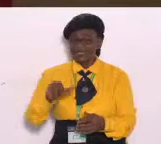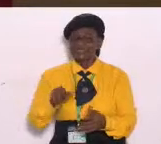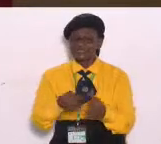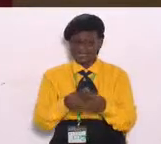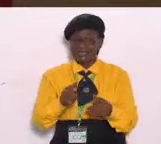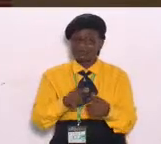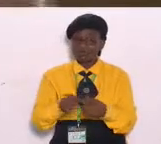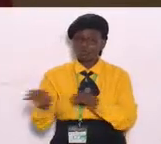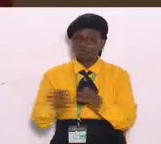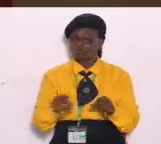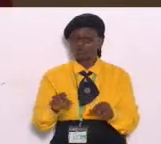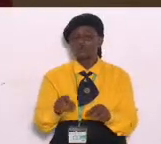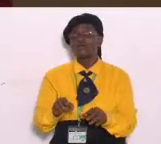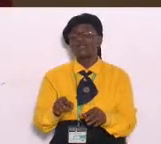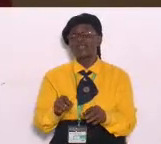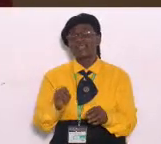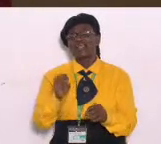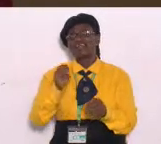the world.